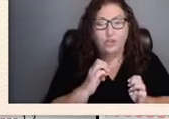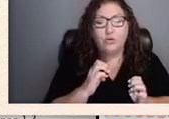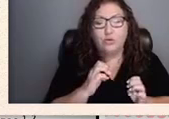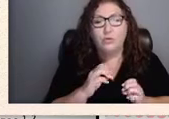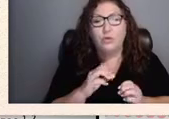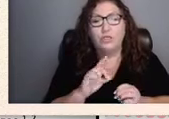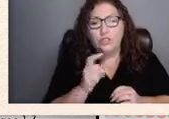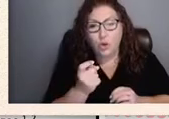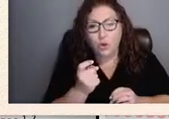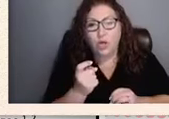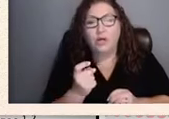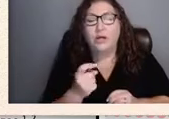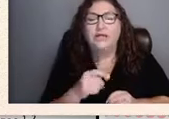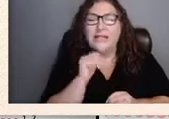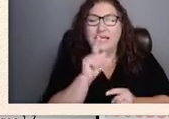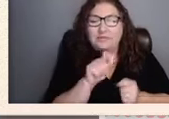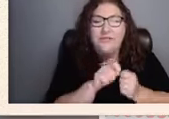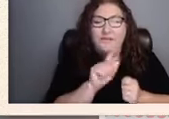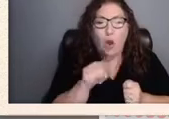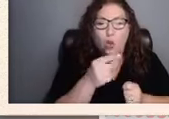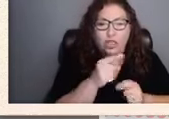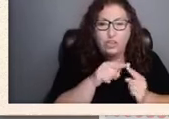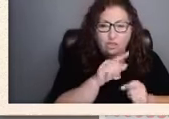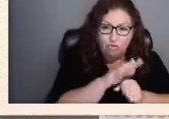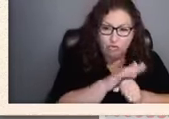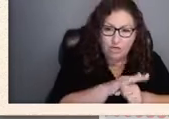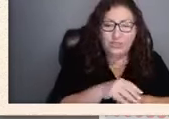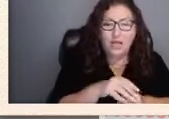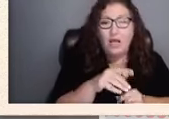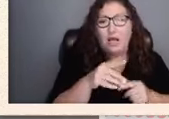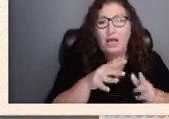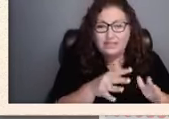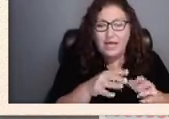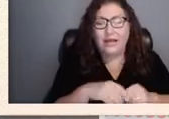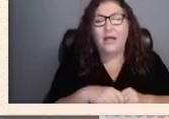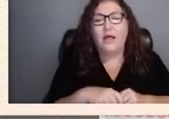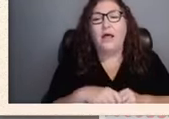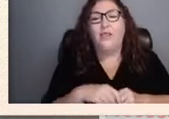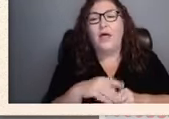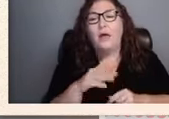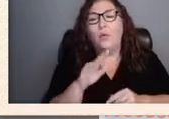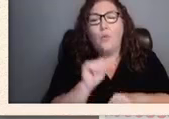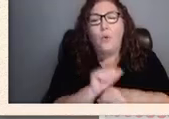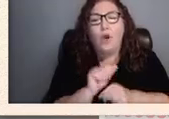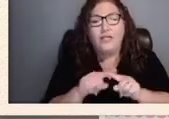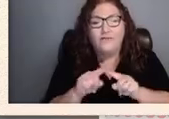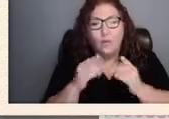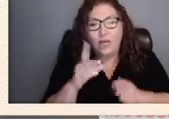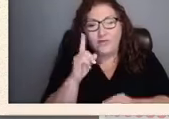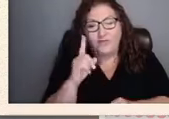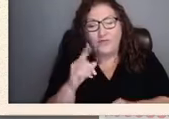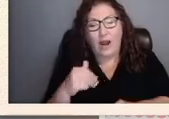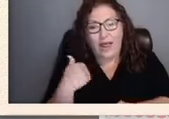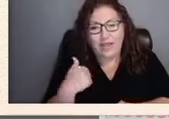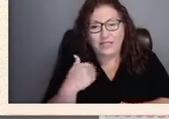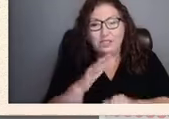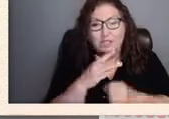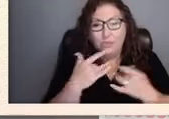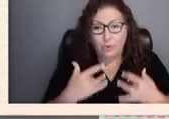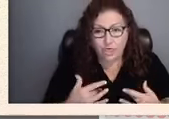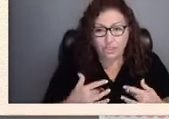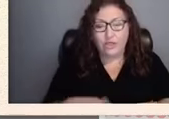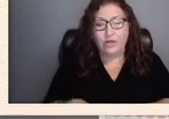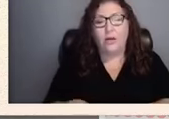anxiety. They work as well for in different ways for adolescent depression, for pediatric OCD, as well as for anger